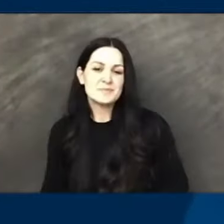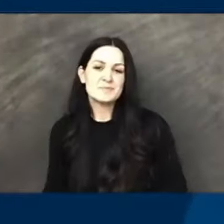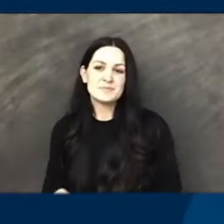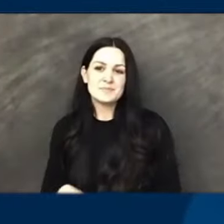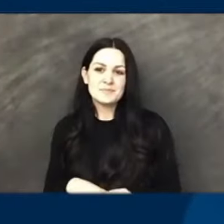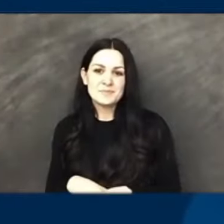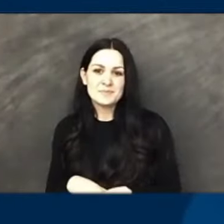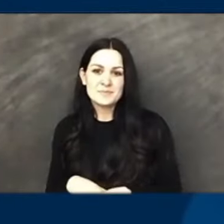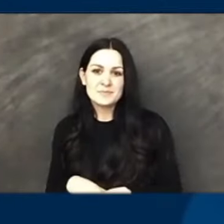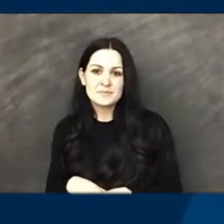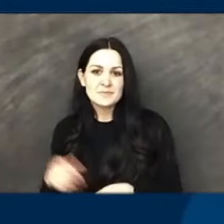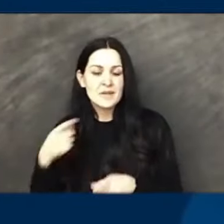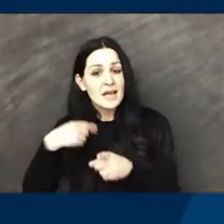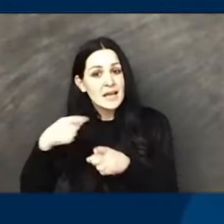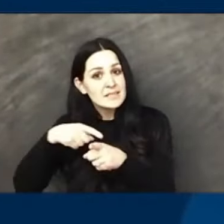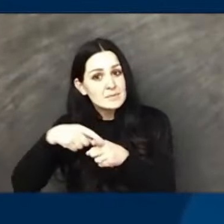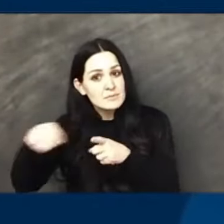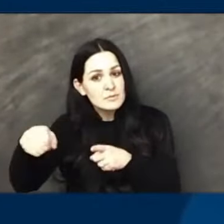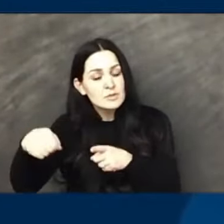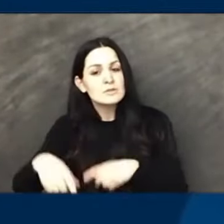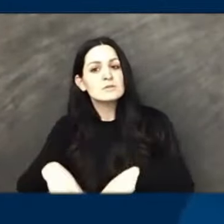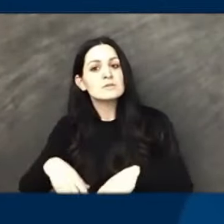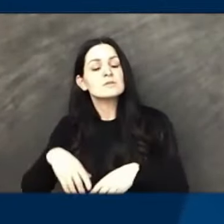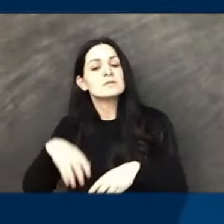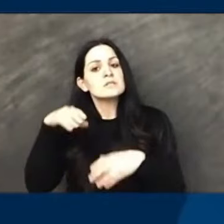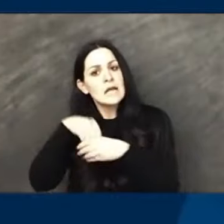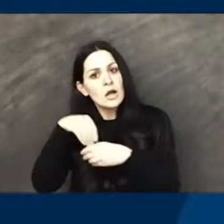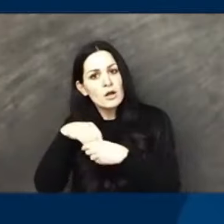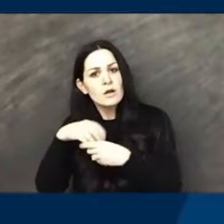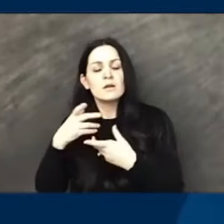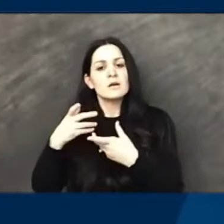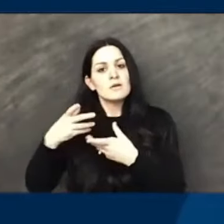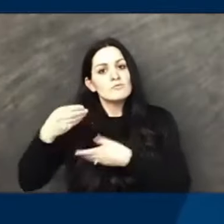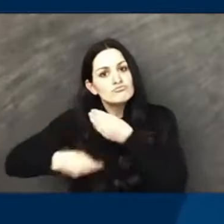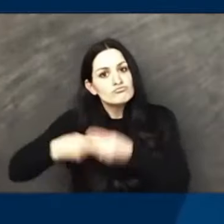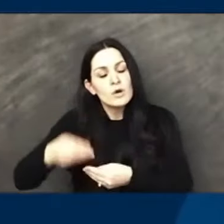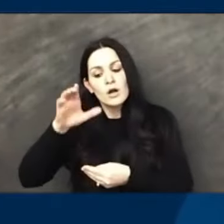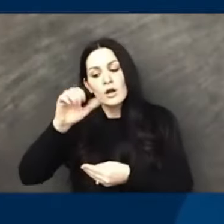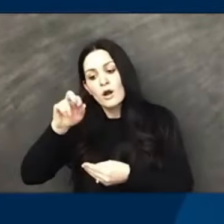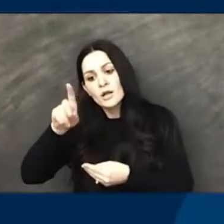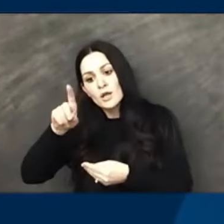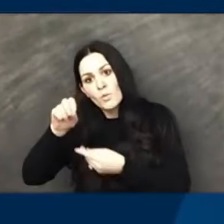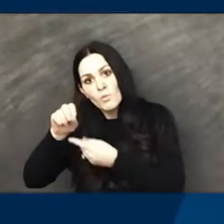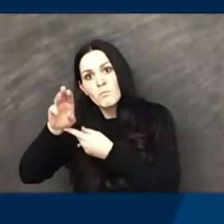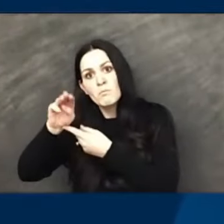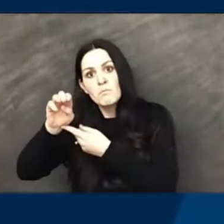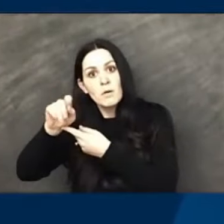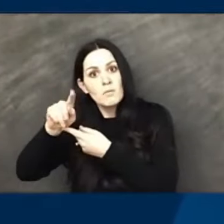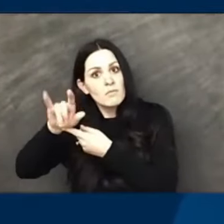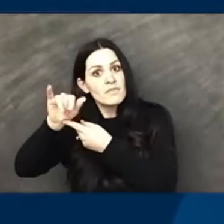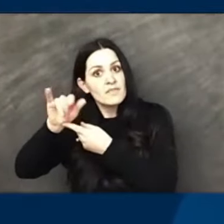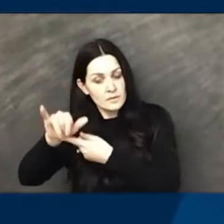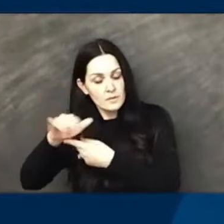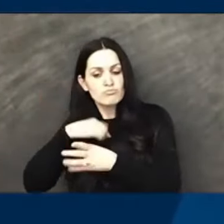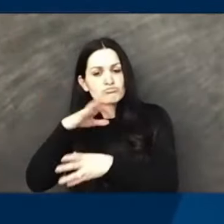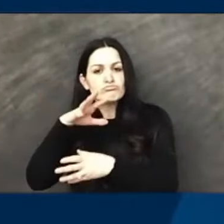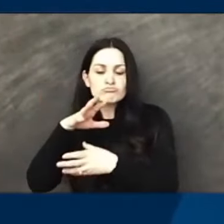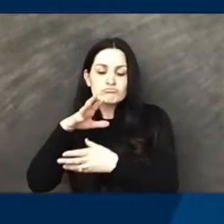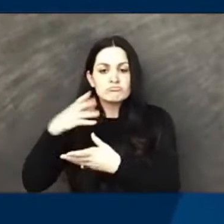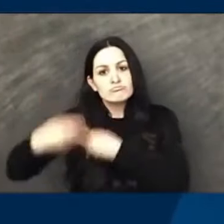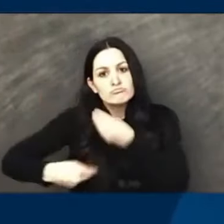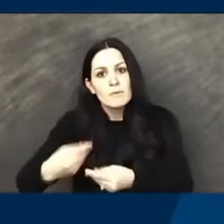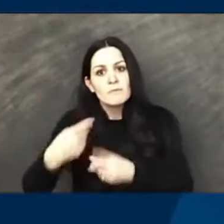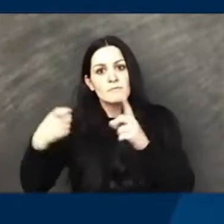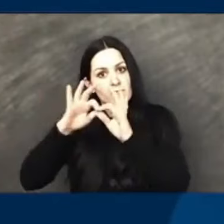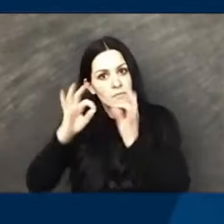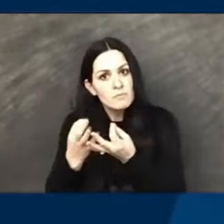I specialize in inherited cardiomyopathies, so genetic heart muscle disorders that run in families, and have another specialty